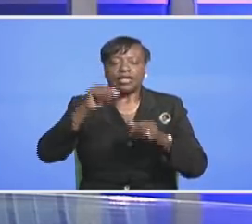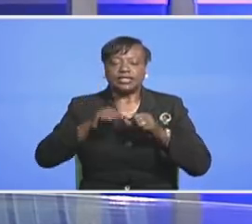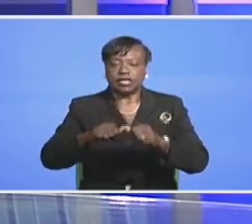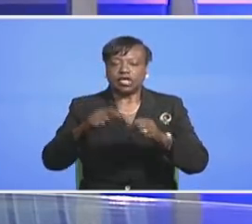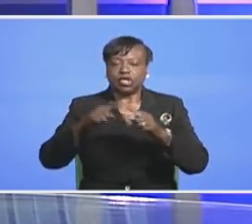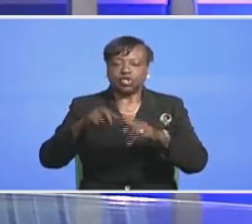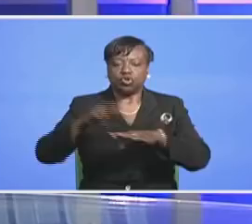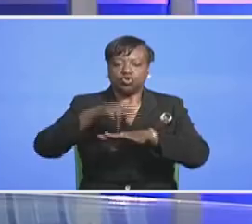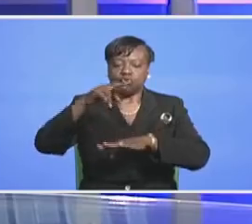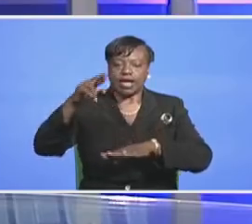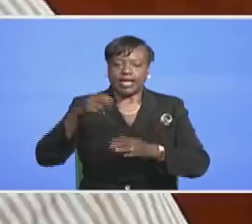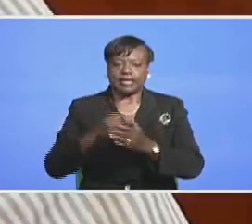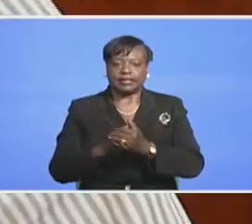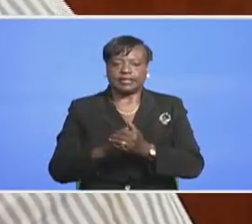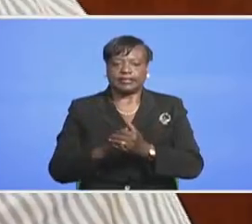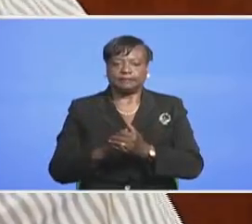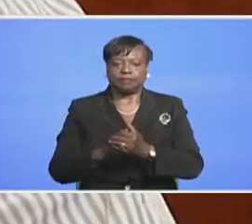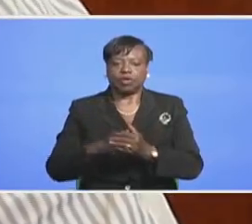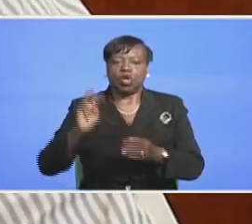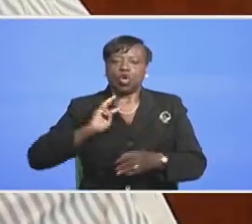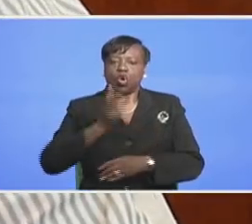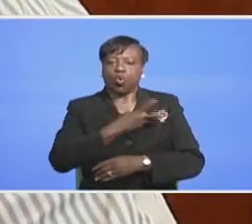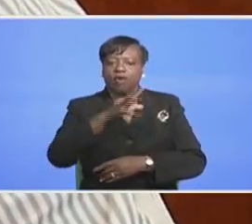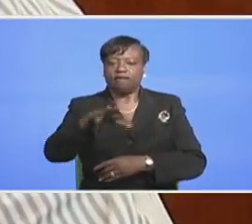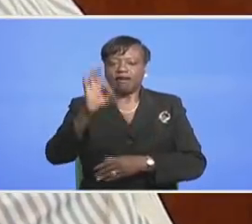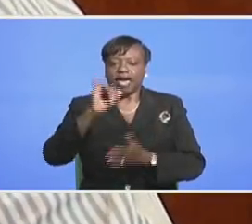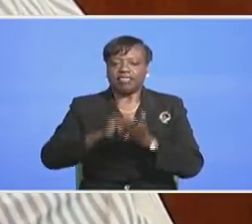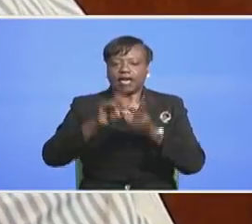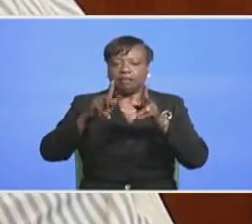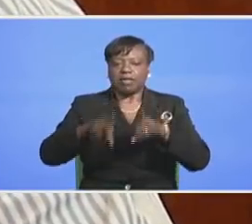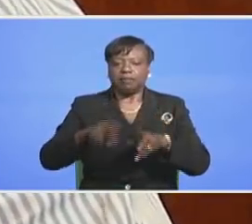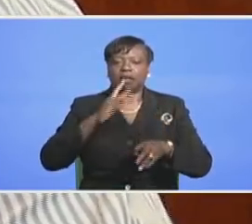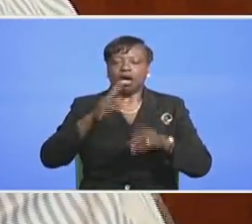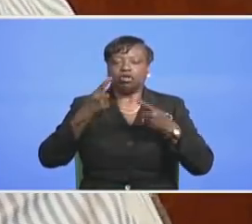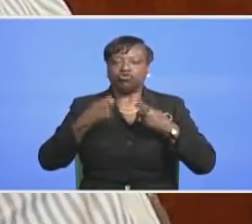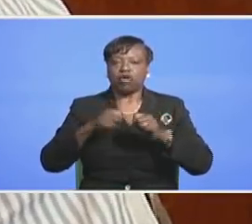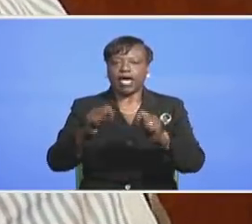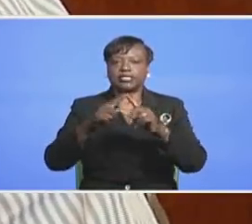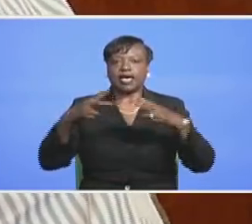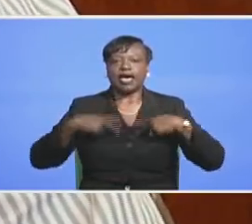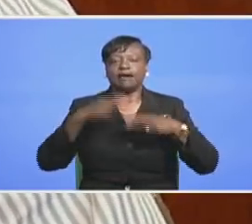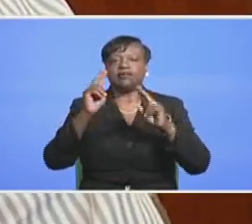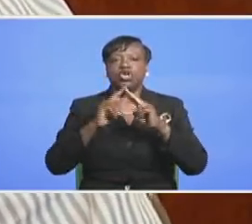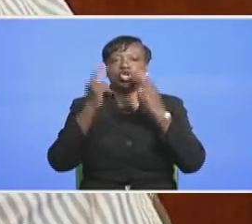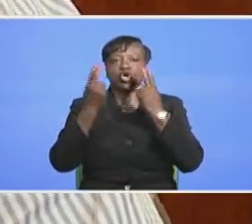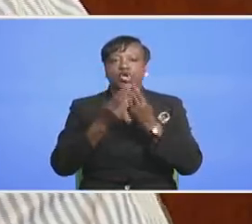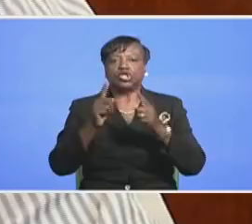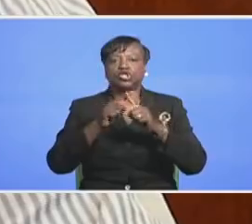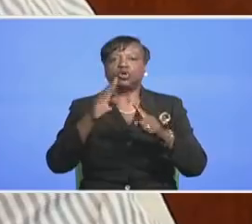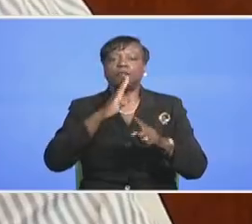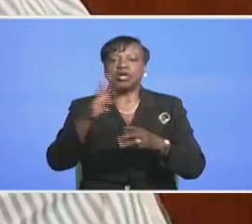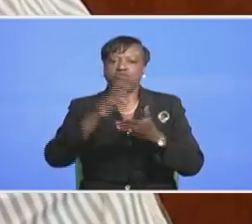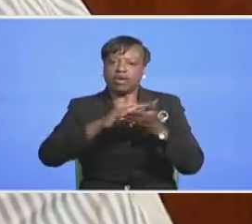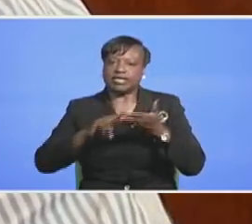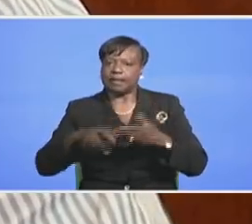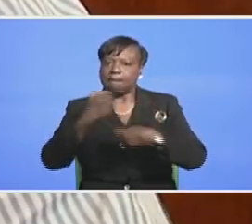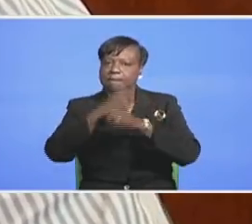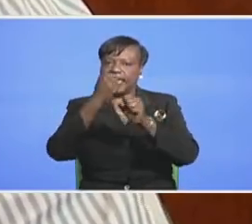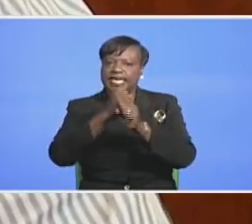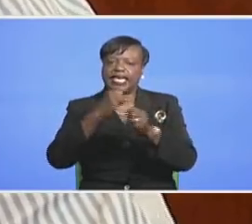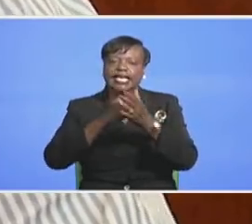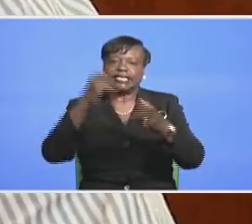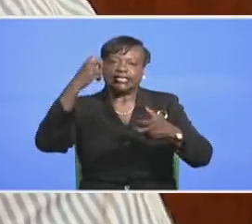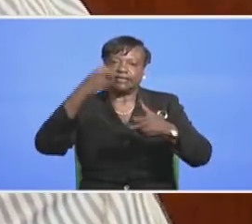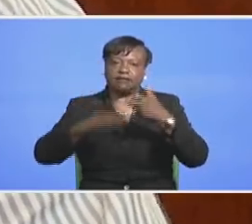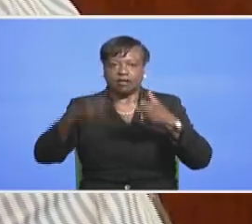rise. Well, we find that persons are trying to have unions deregistered. They are making it difficult